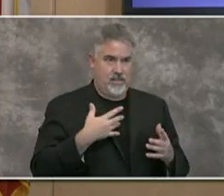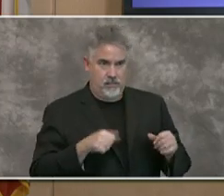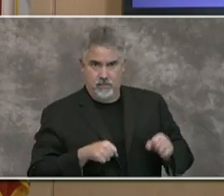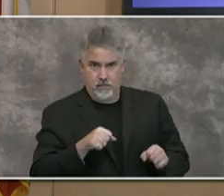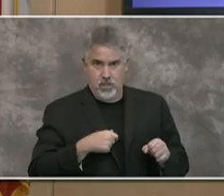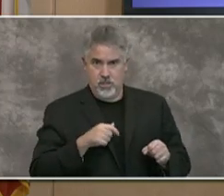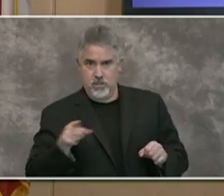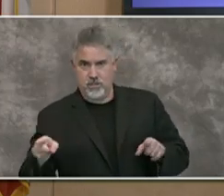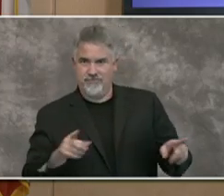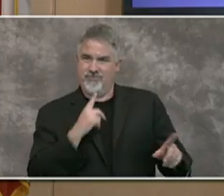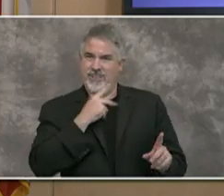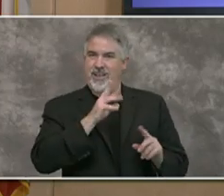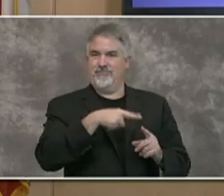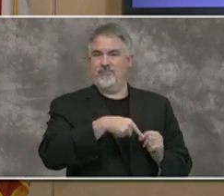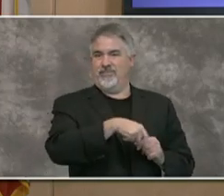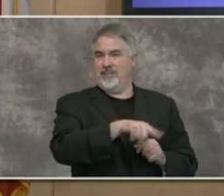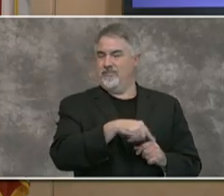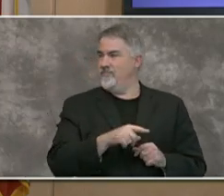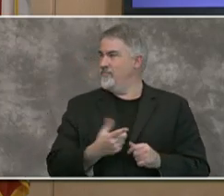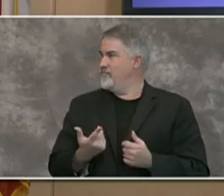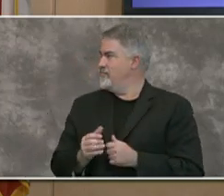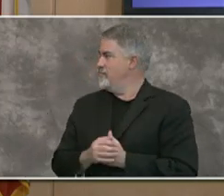a follow-up?